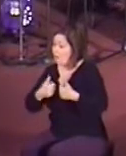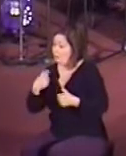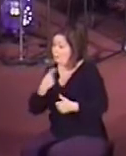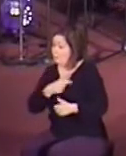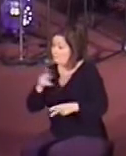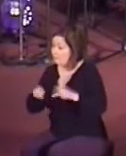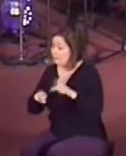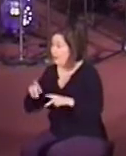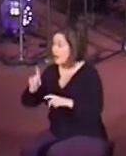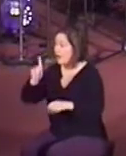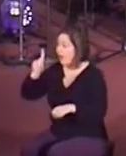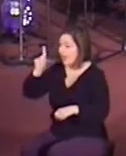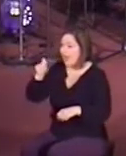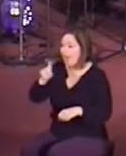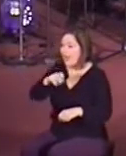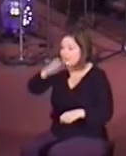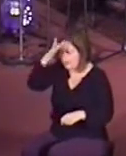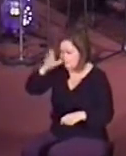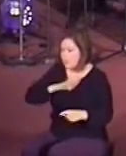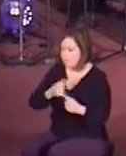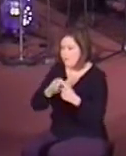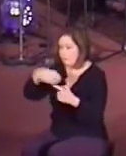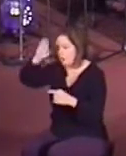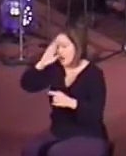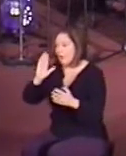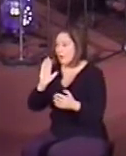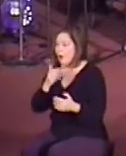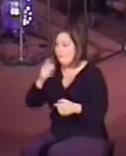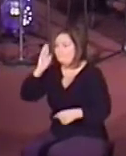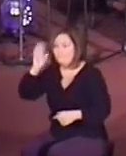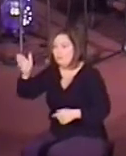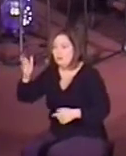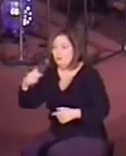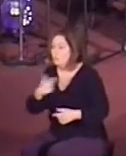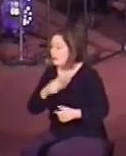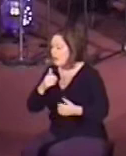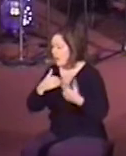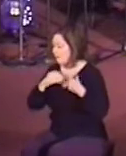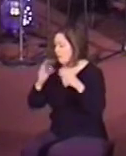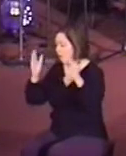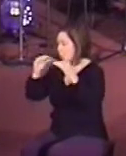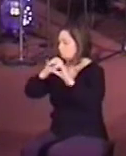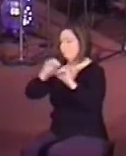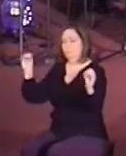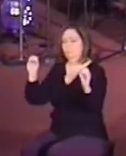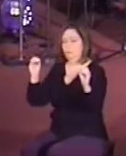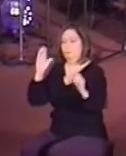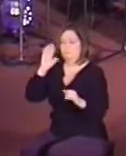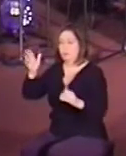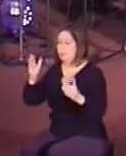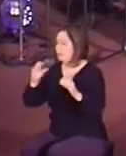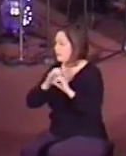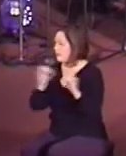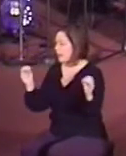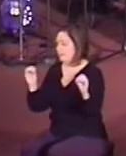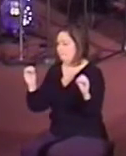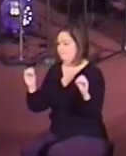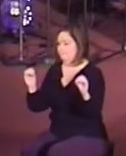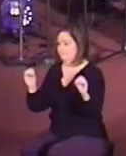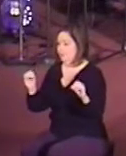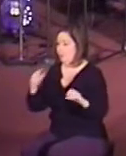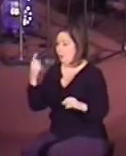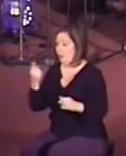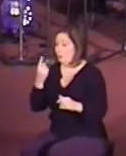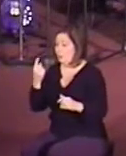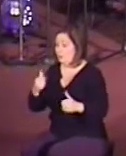to asking the men of God what the direction for the future is, we will have no hope, we will have no future, and we will only live in